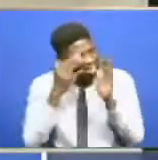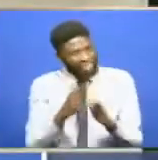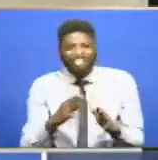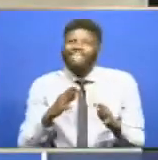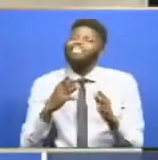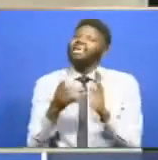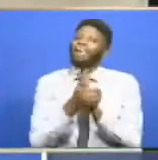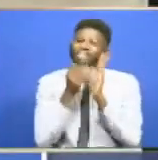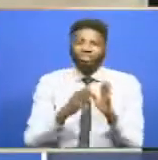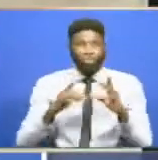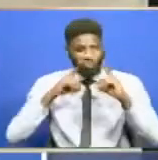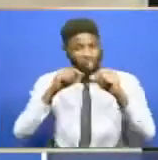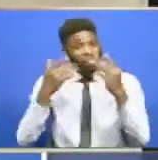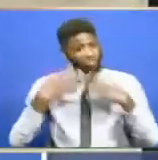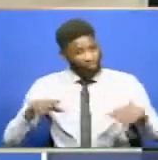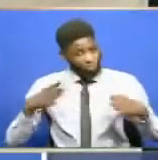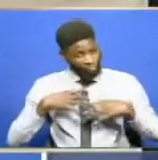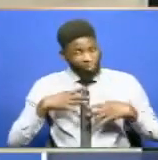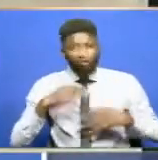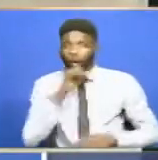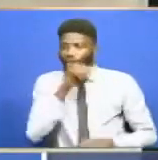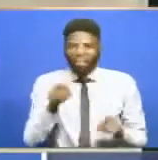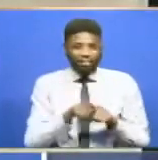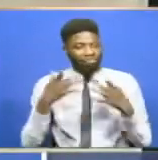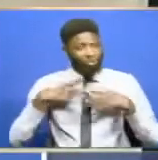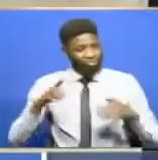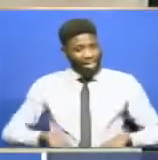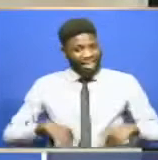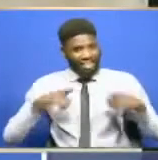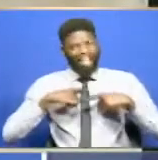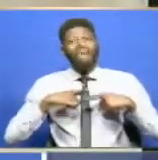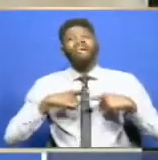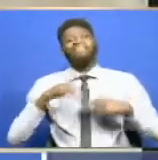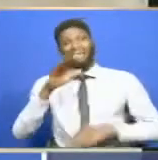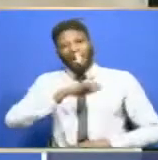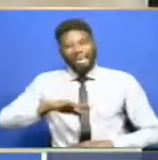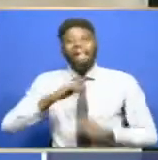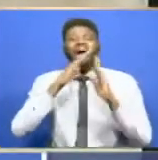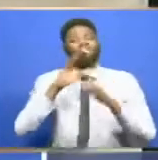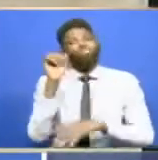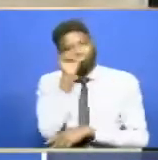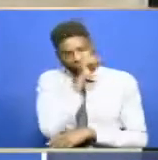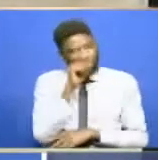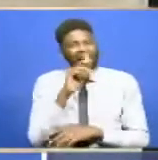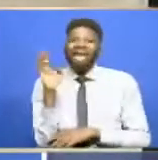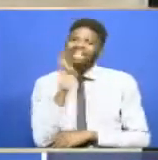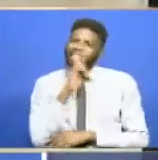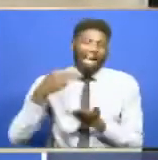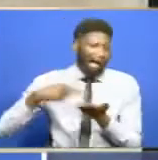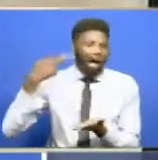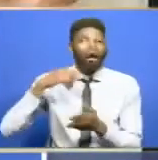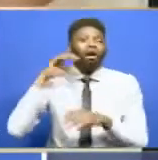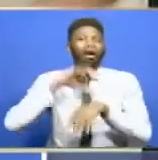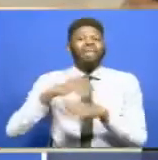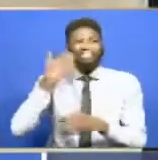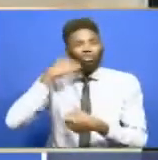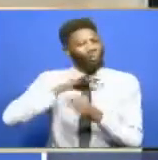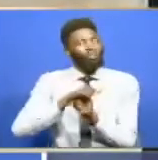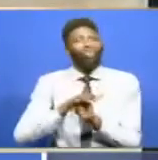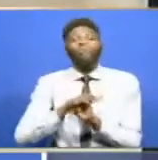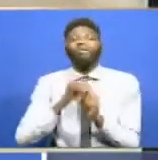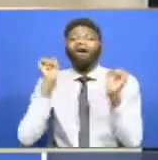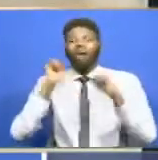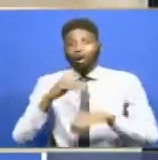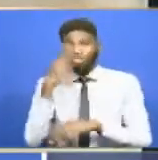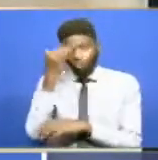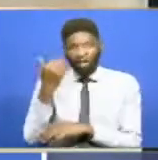old and people living in informal settlements were at risk, mm-hmm. of getting the or being contracting the virus because of the population that you